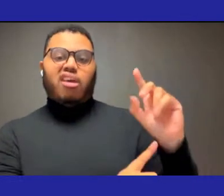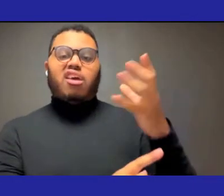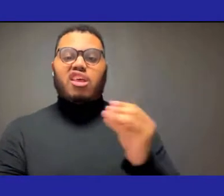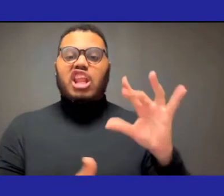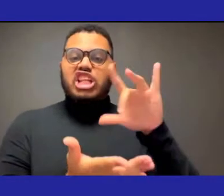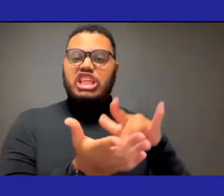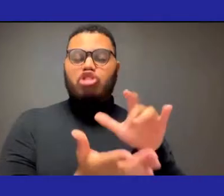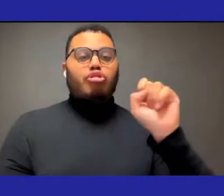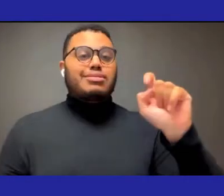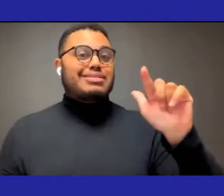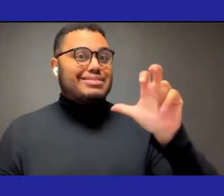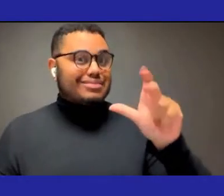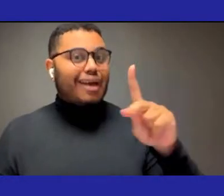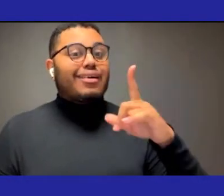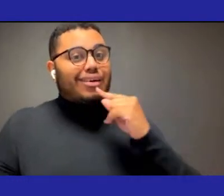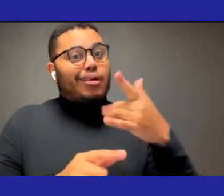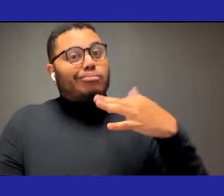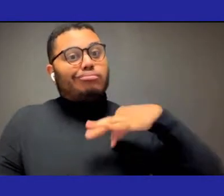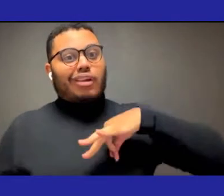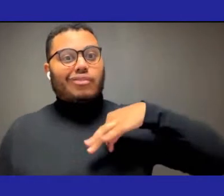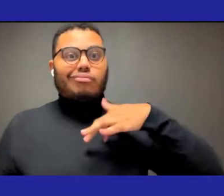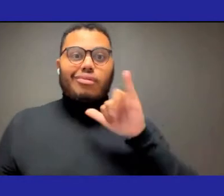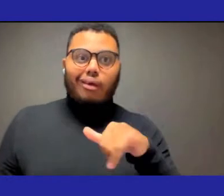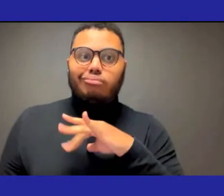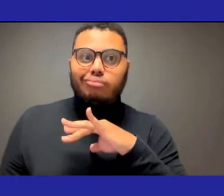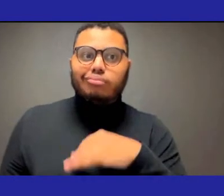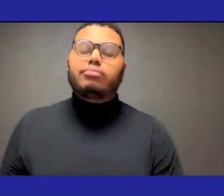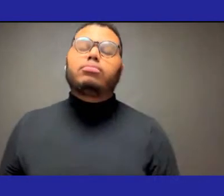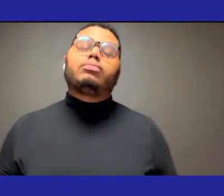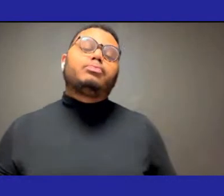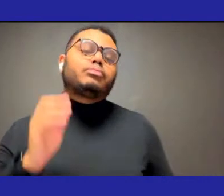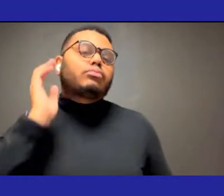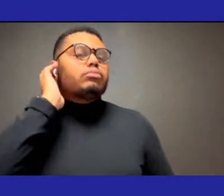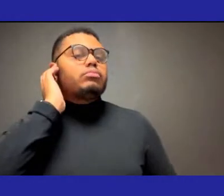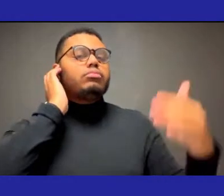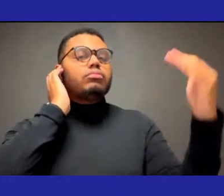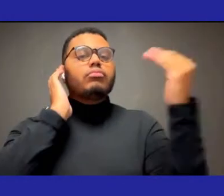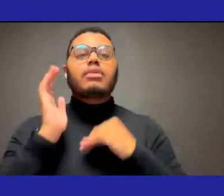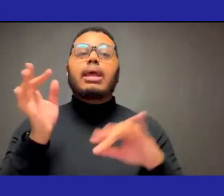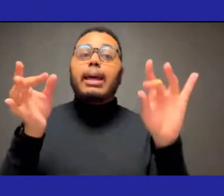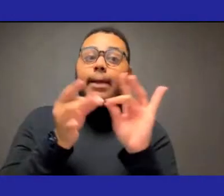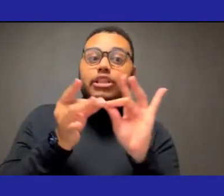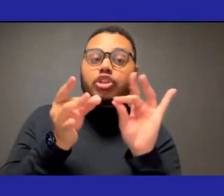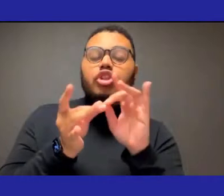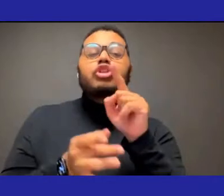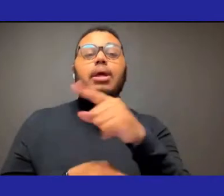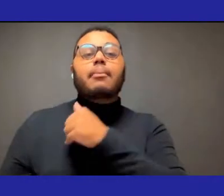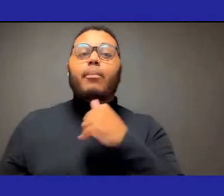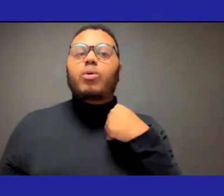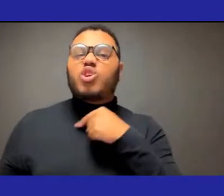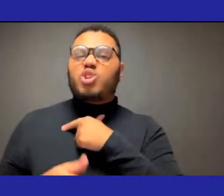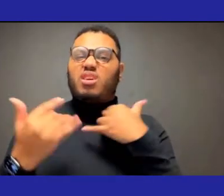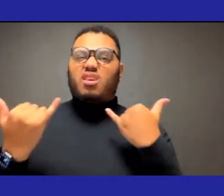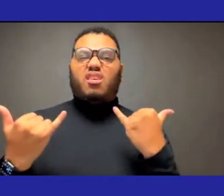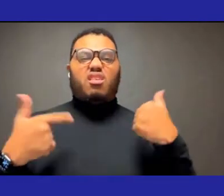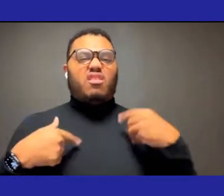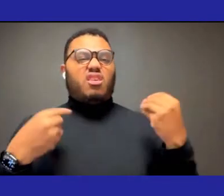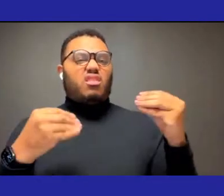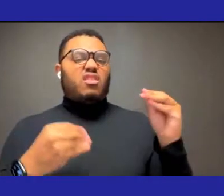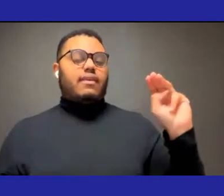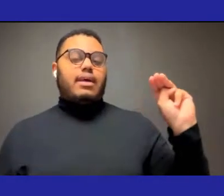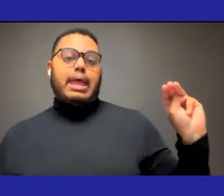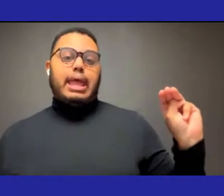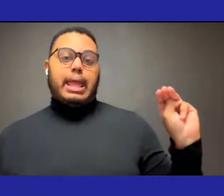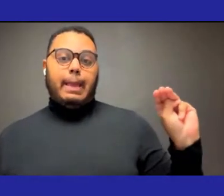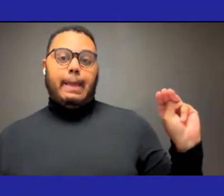Next, please. And then in terms of messaging members, we have a current vendor, mPulse, but we've now moved over